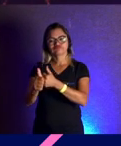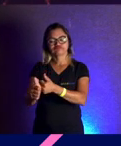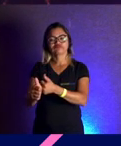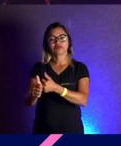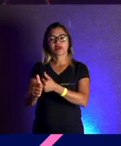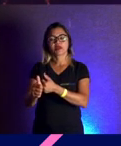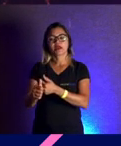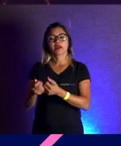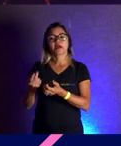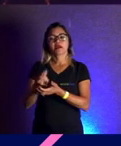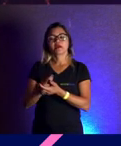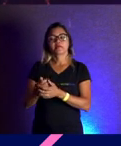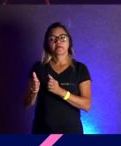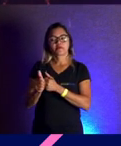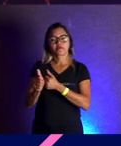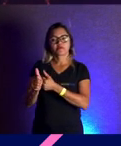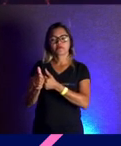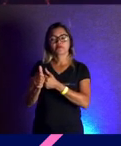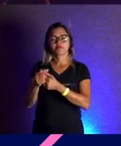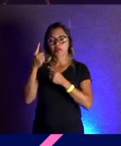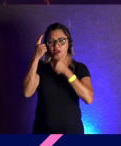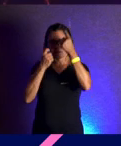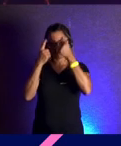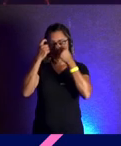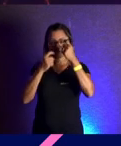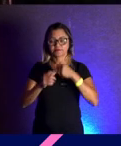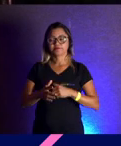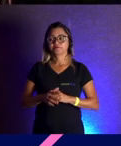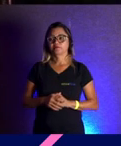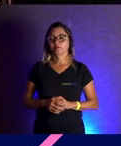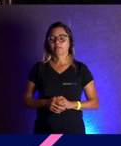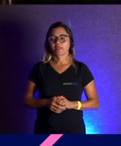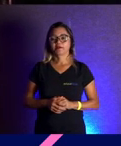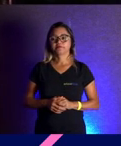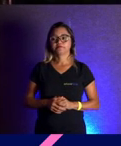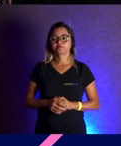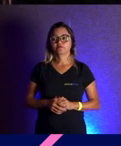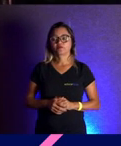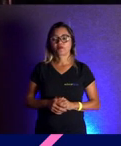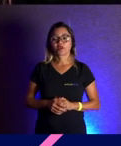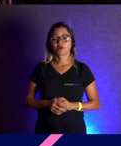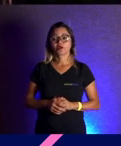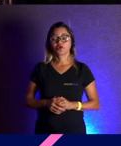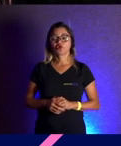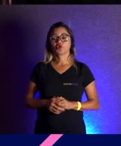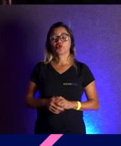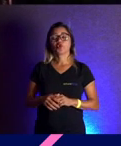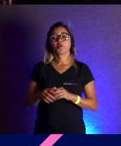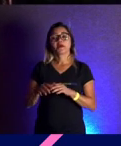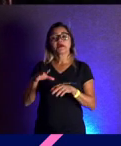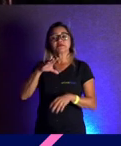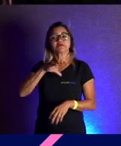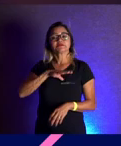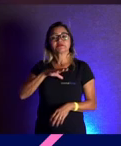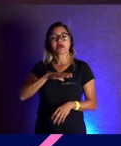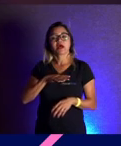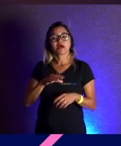school. And that in a very remote little village in the far northeastern part of